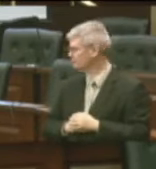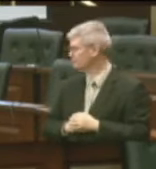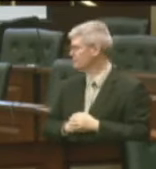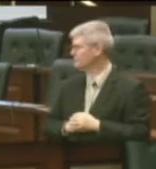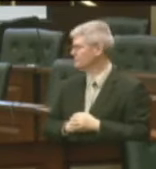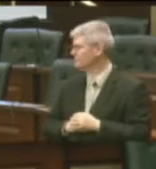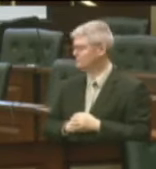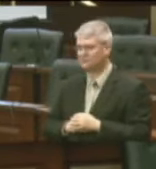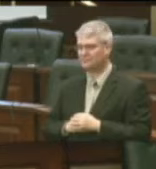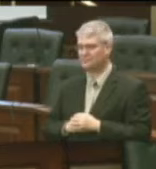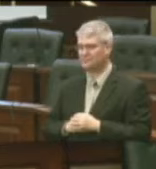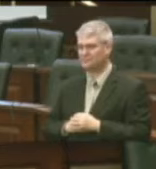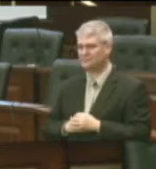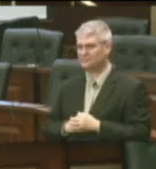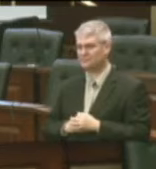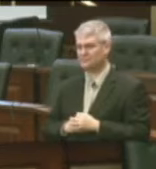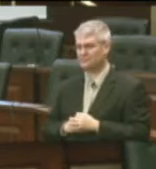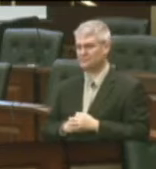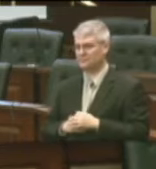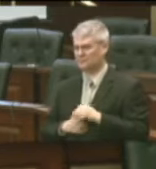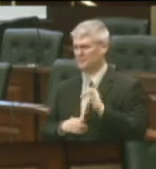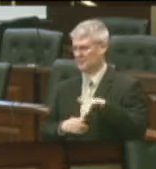Their next scheduled meeting.